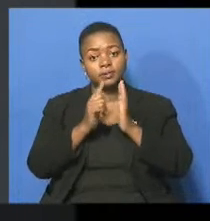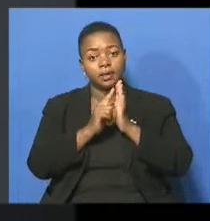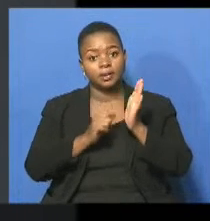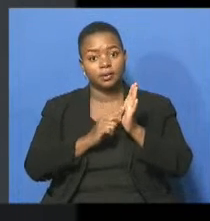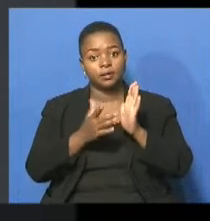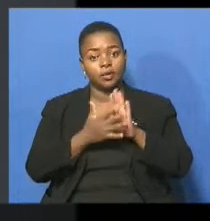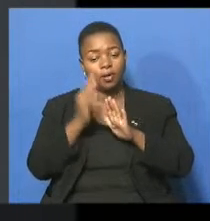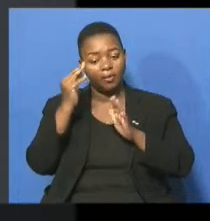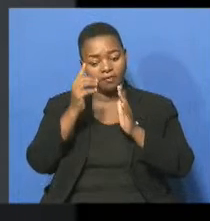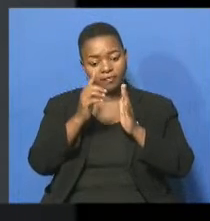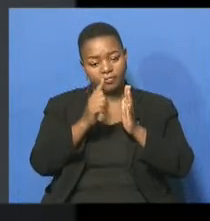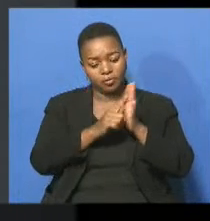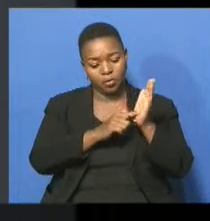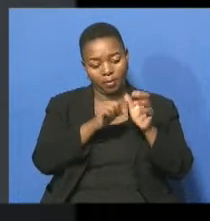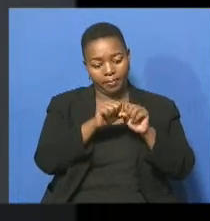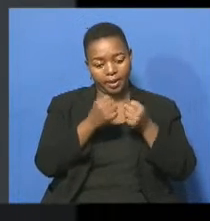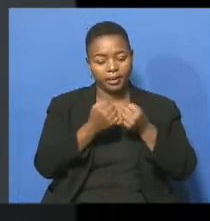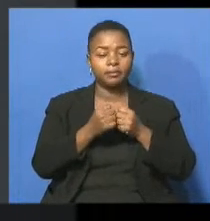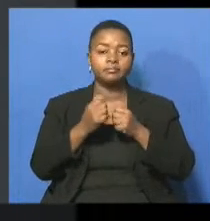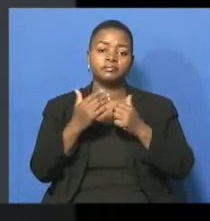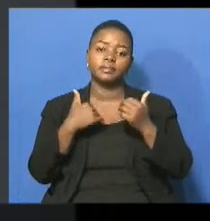the social,